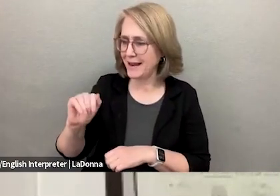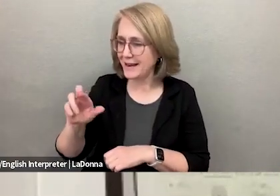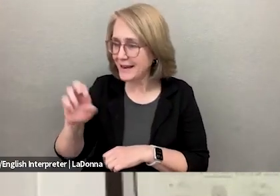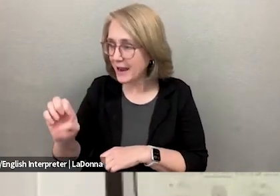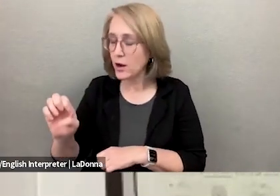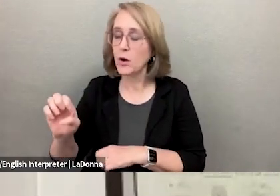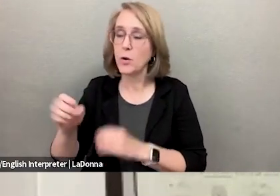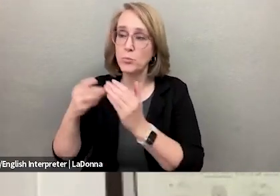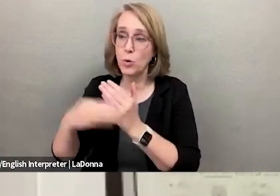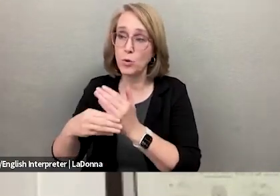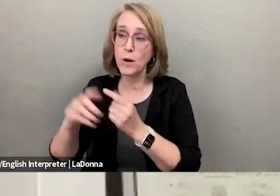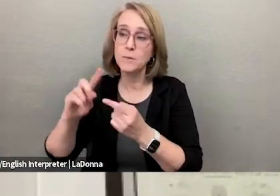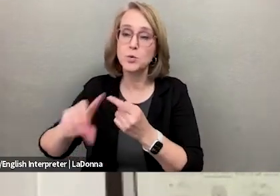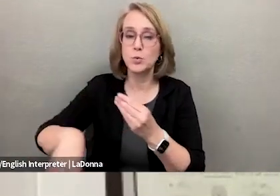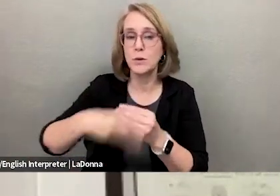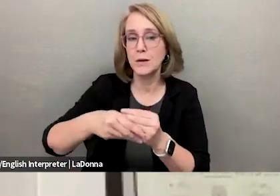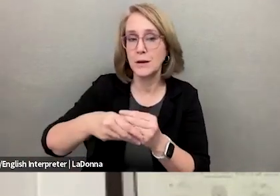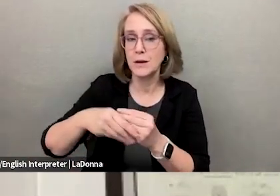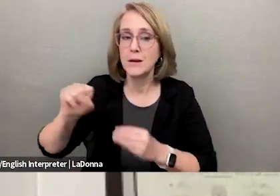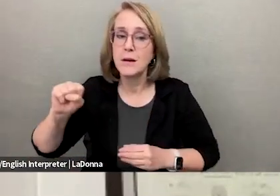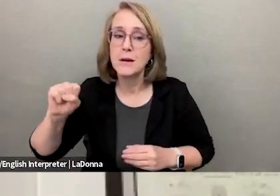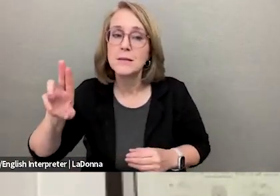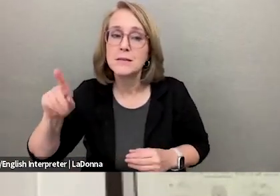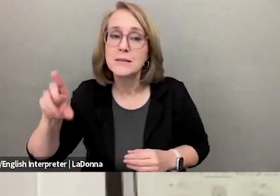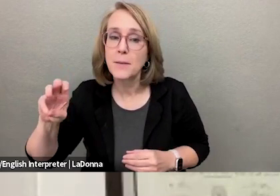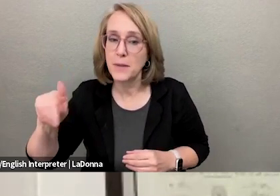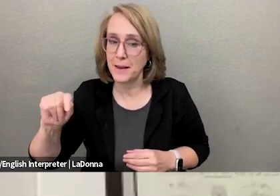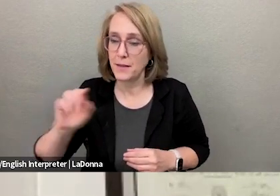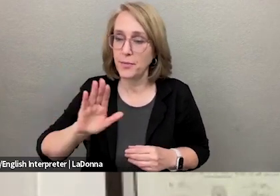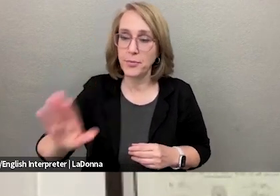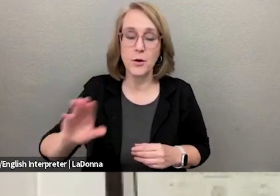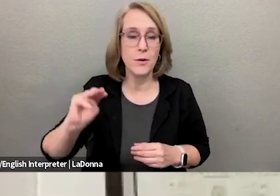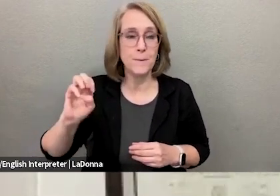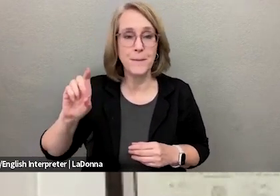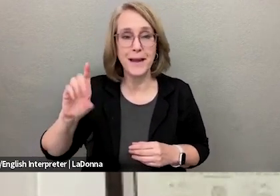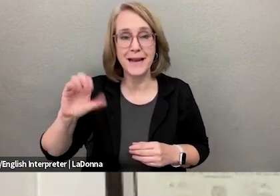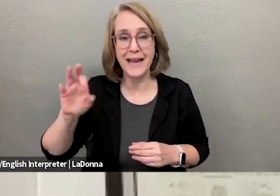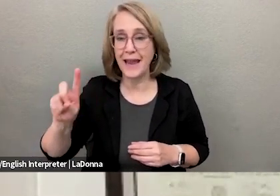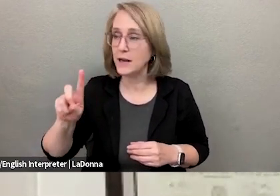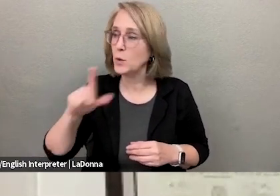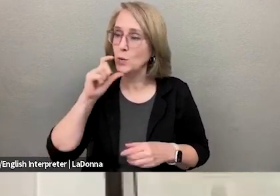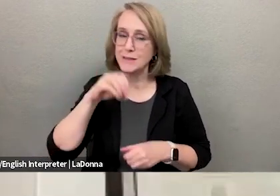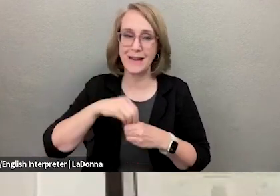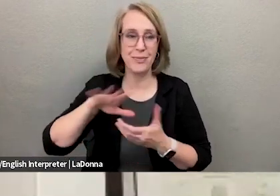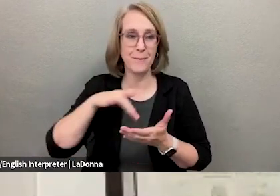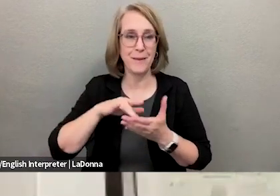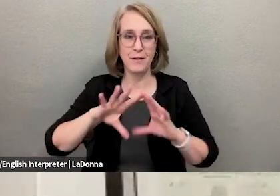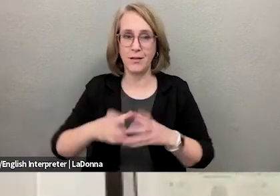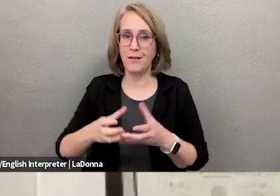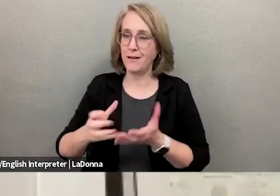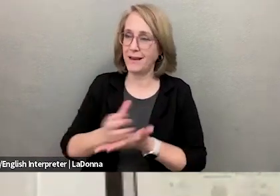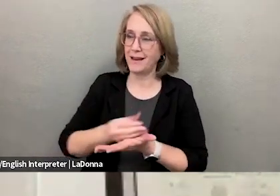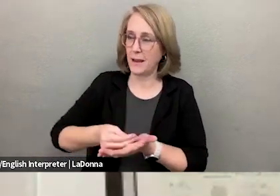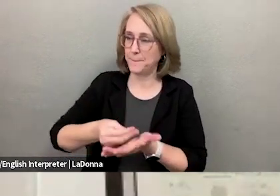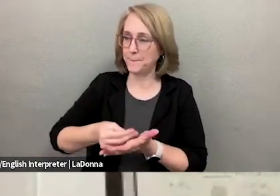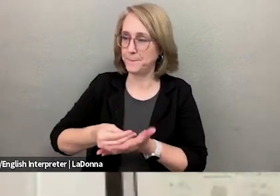be a supplement to Medicaid-based supports for folks within that middle income category.